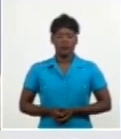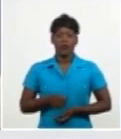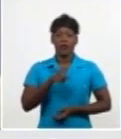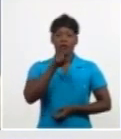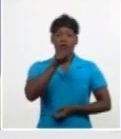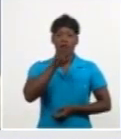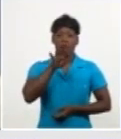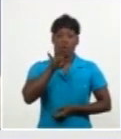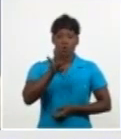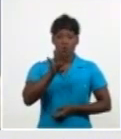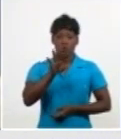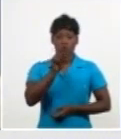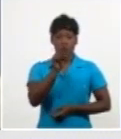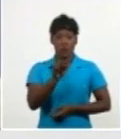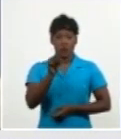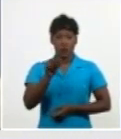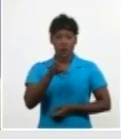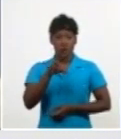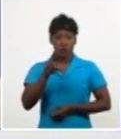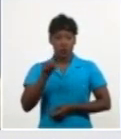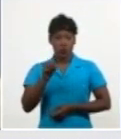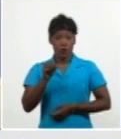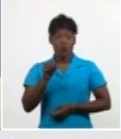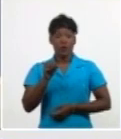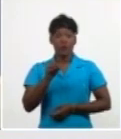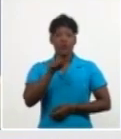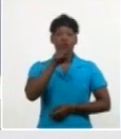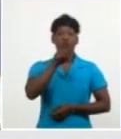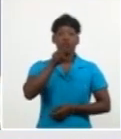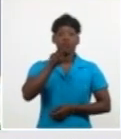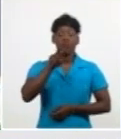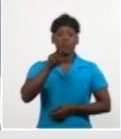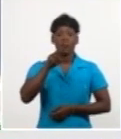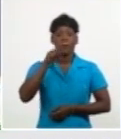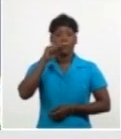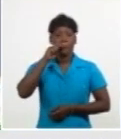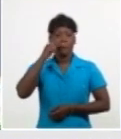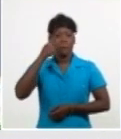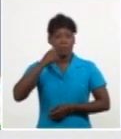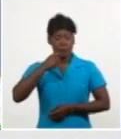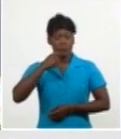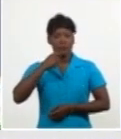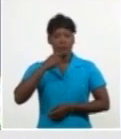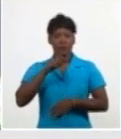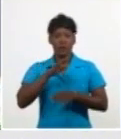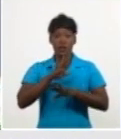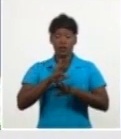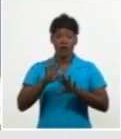remains unchanged. Of the 14 cases diagnosed yesterday, 12 are male,